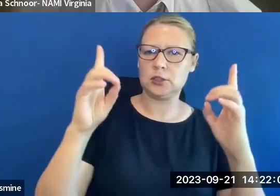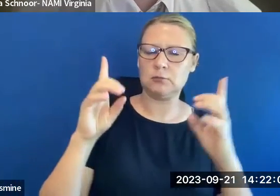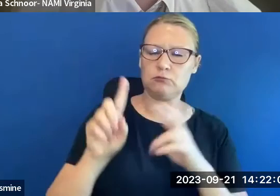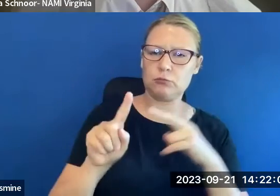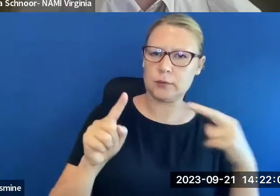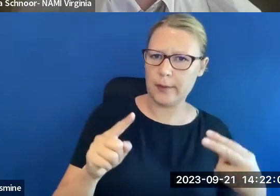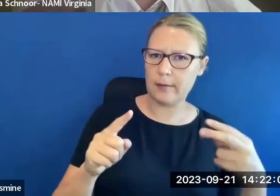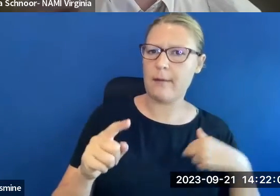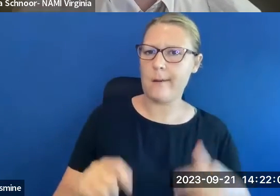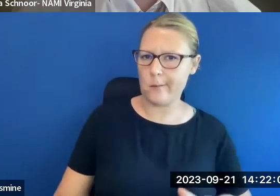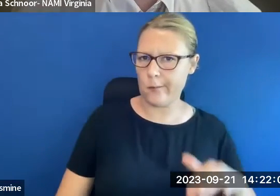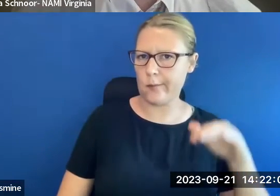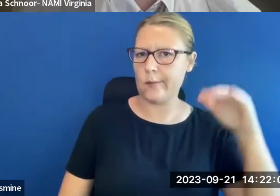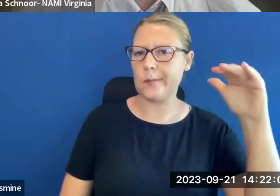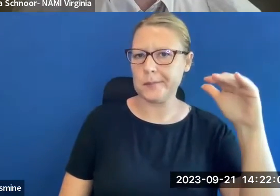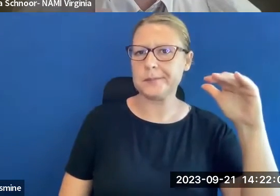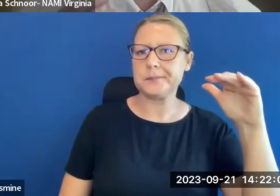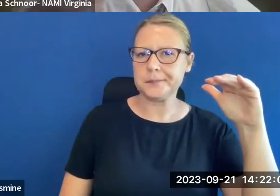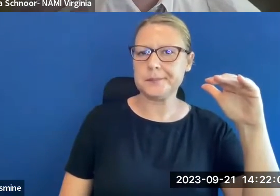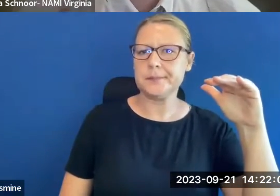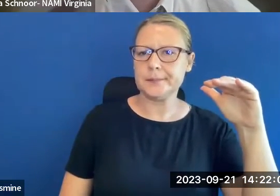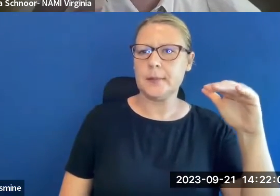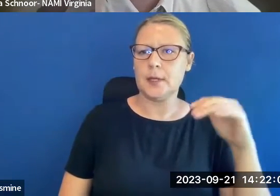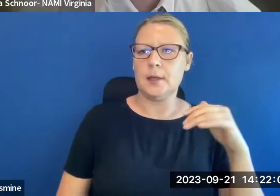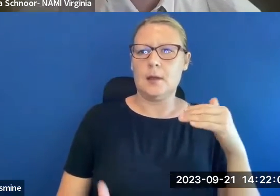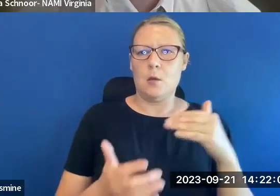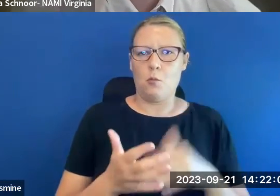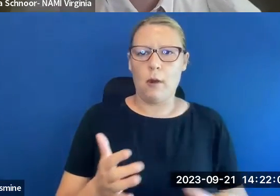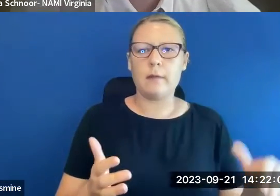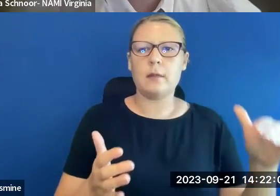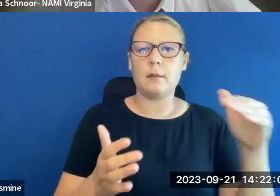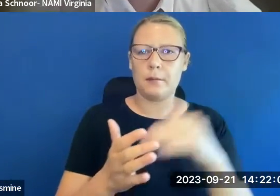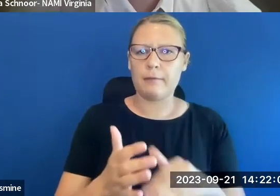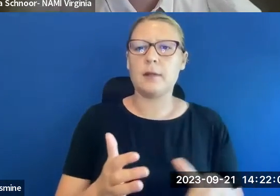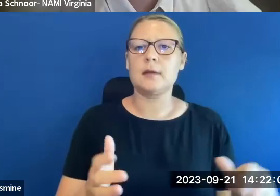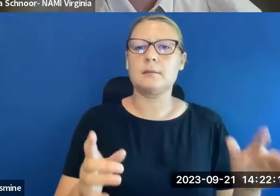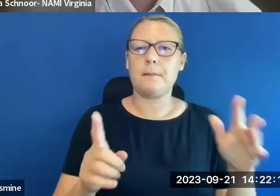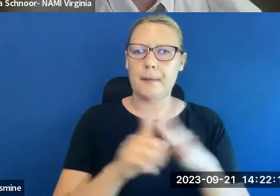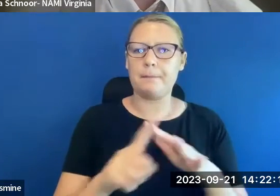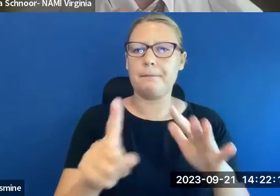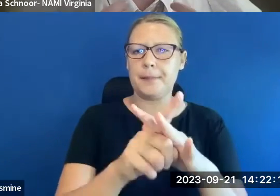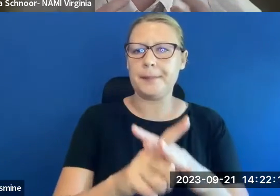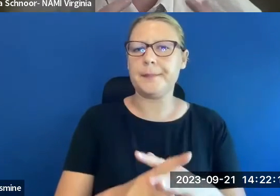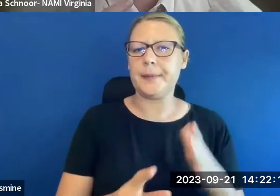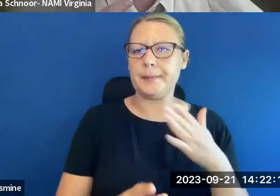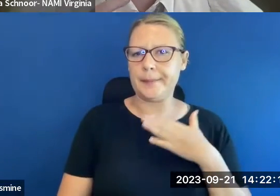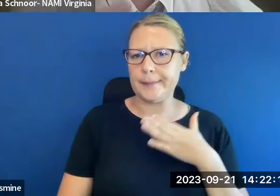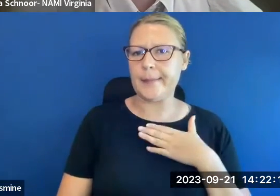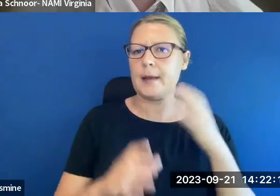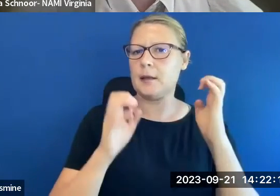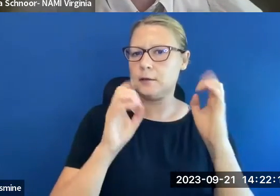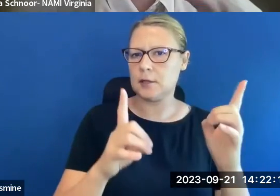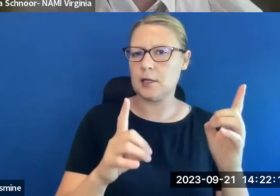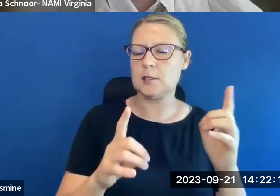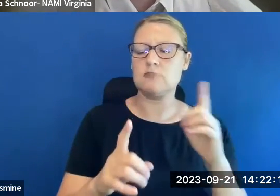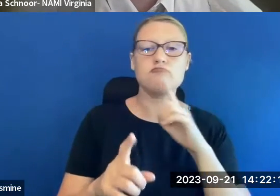grown up, this has been a very, very prevalent thing in my education, a very prevalent anxiety. I